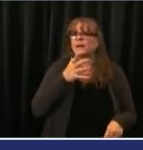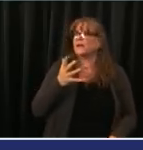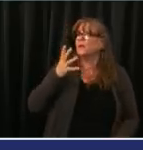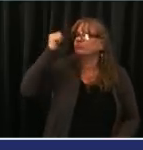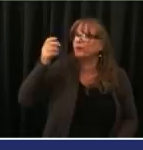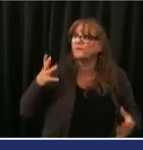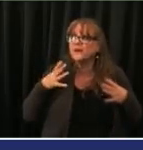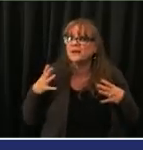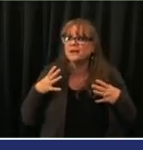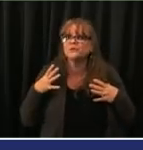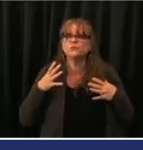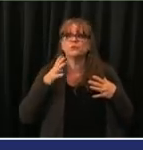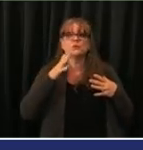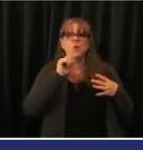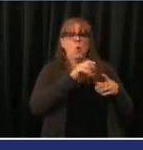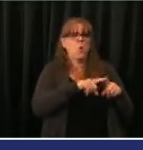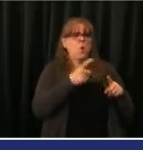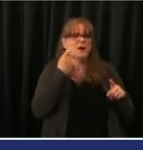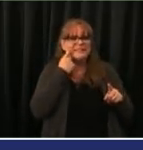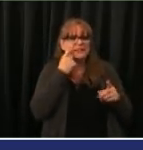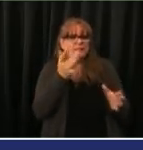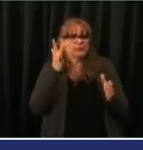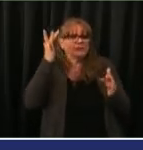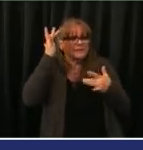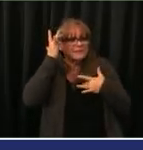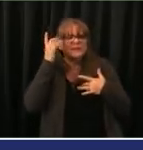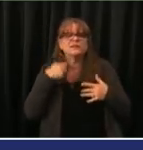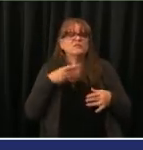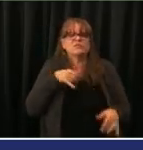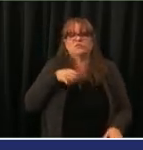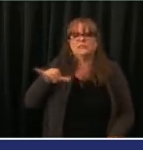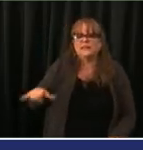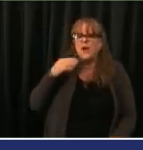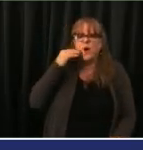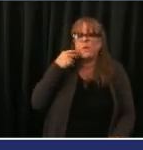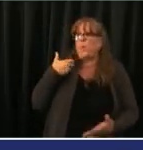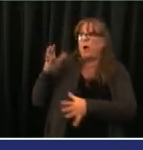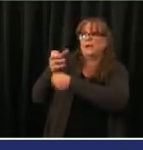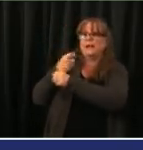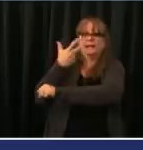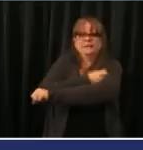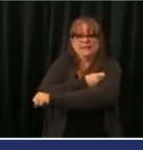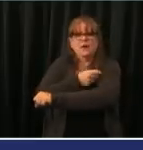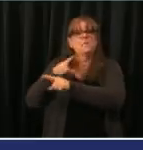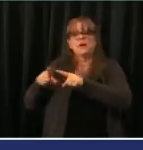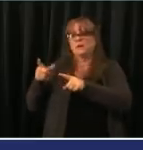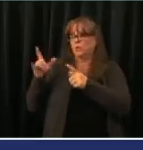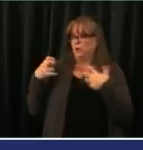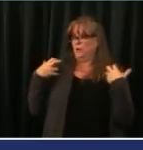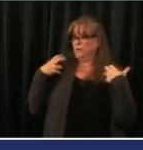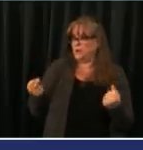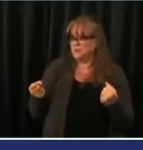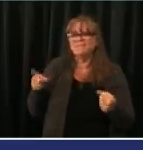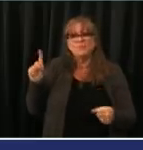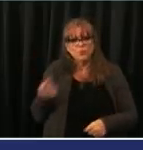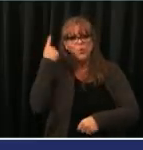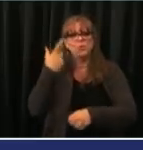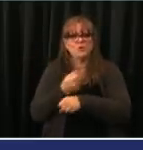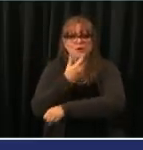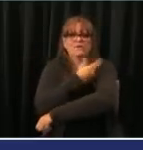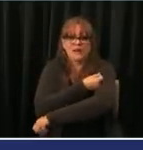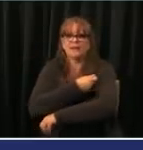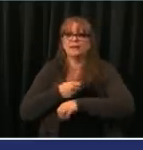over COVID and you want to wait a month or two till you get it. You're still eligible. We're also on our way to reaching our goals